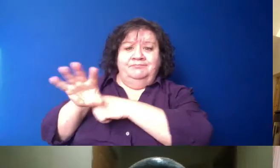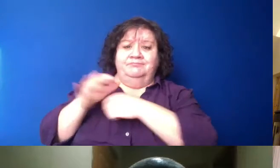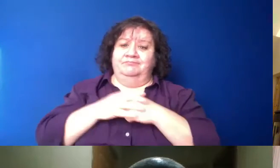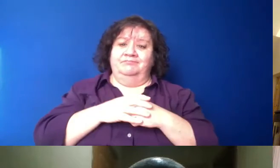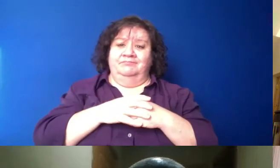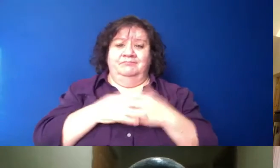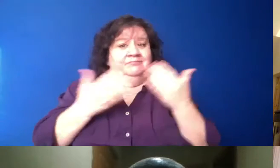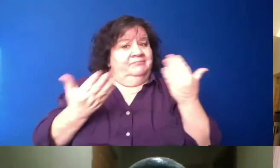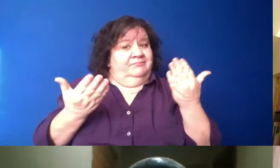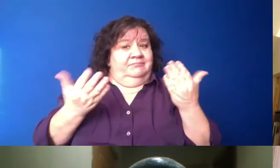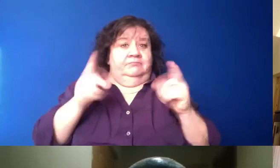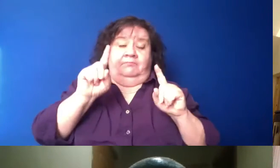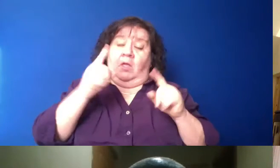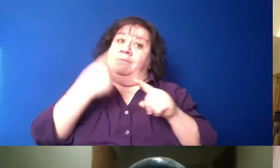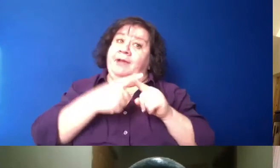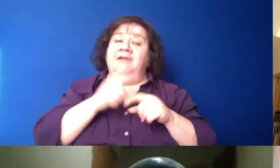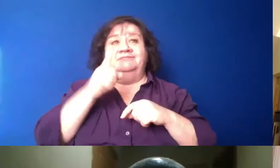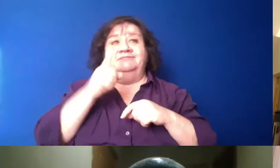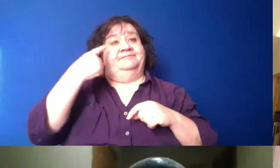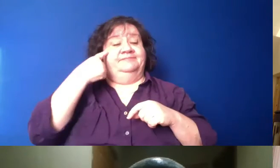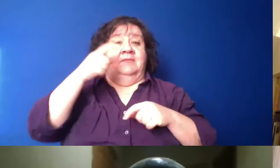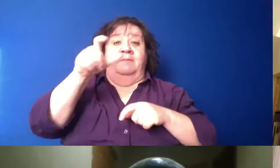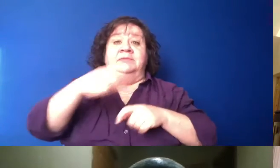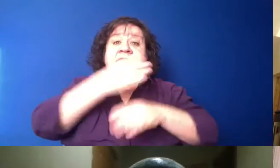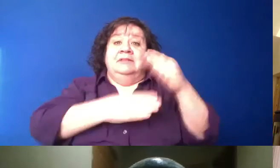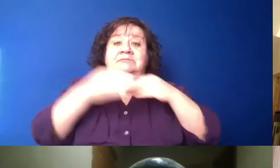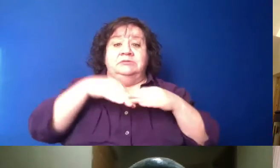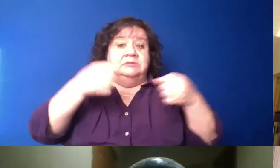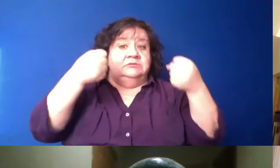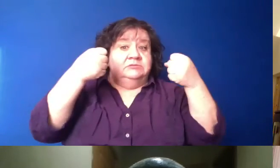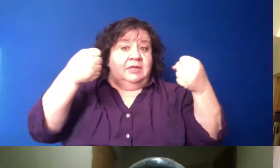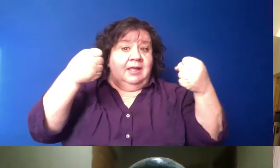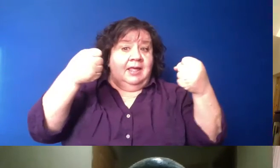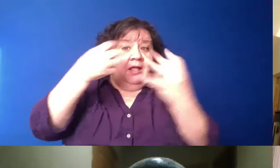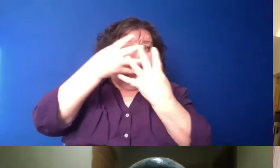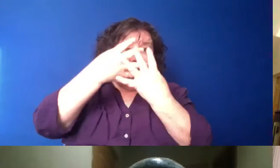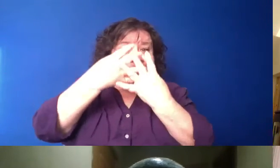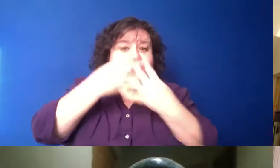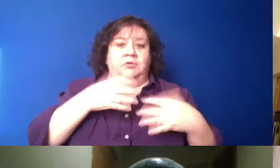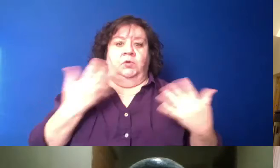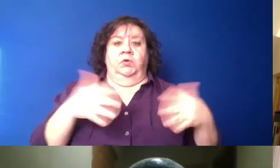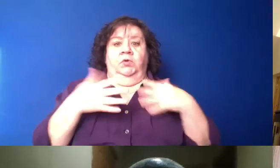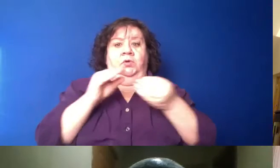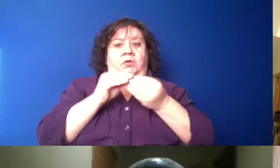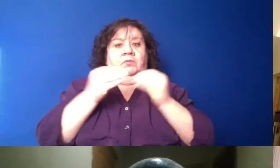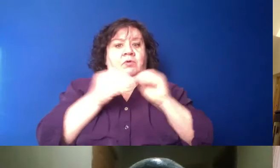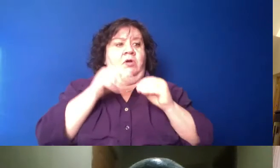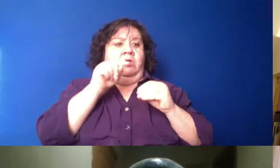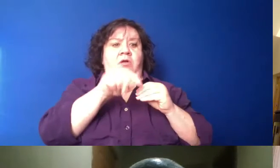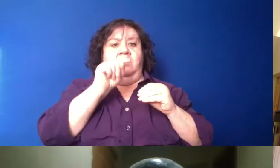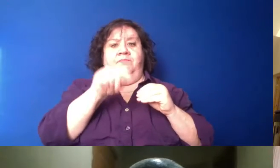world. And of course, I'm a keen student of the work of Women's